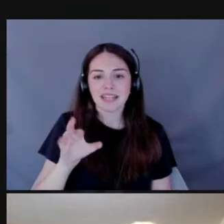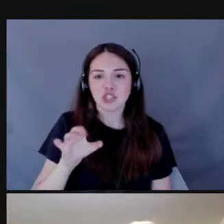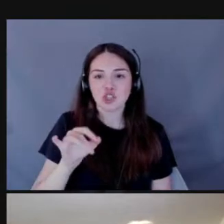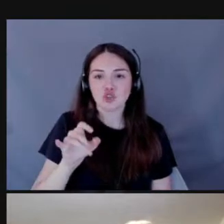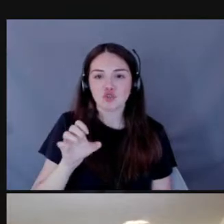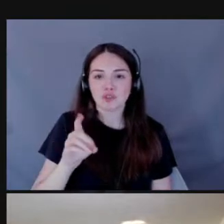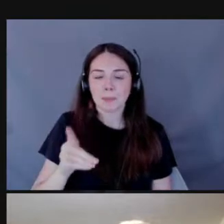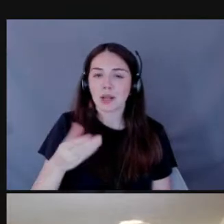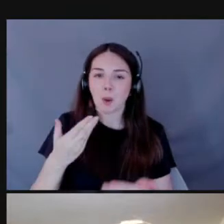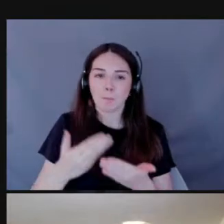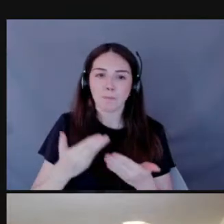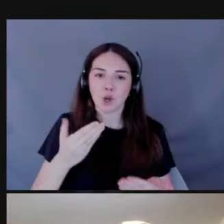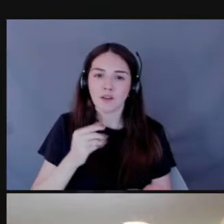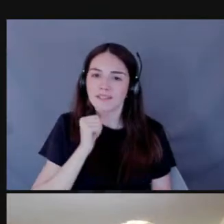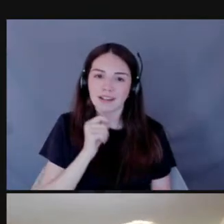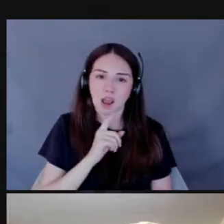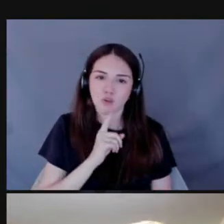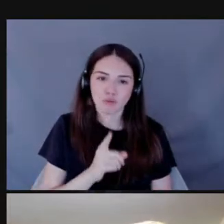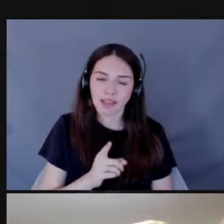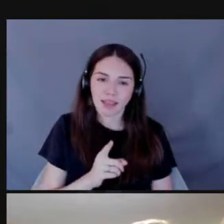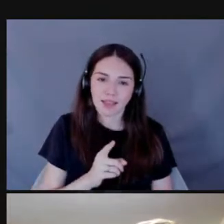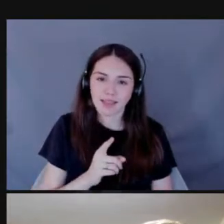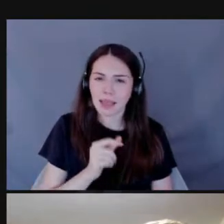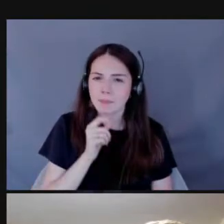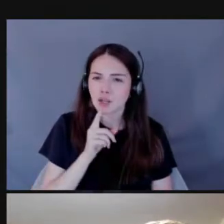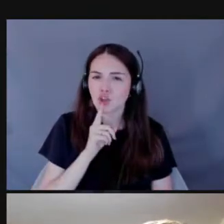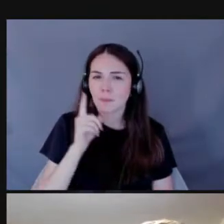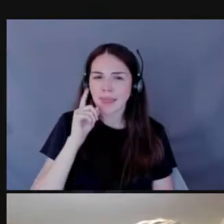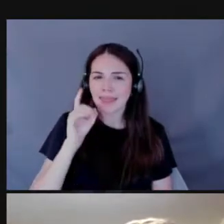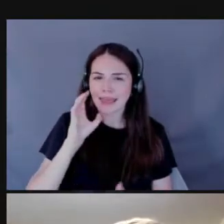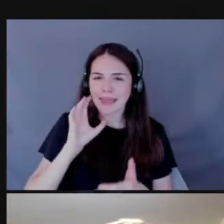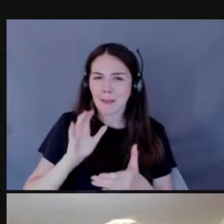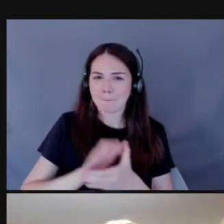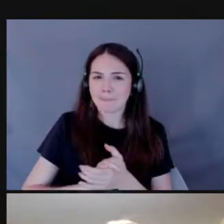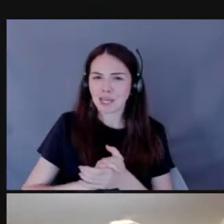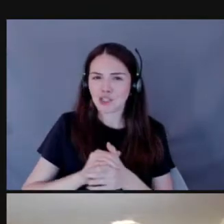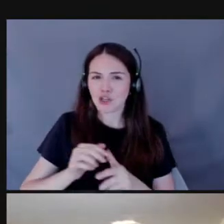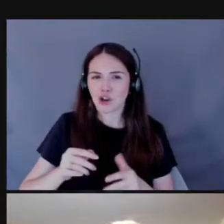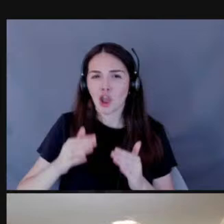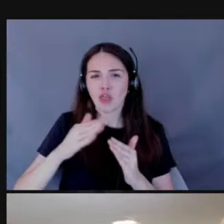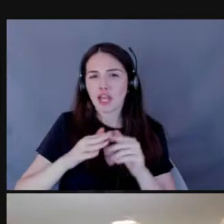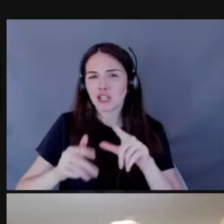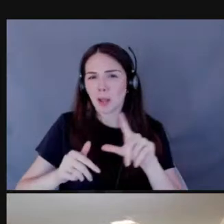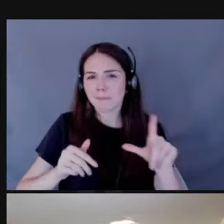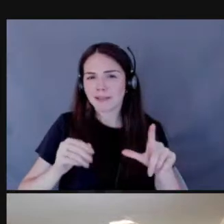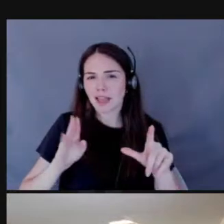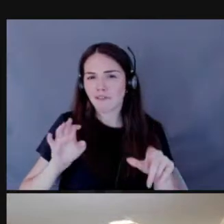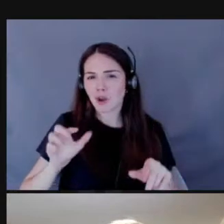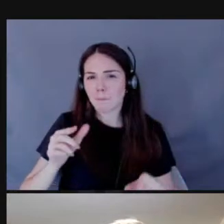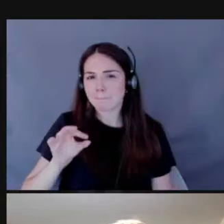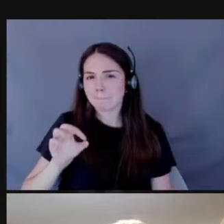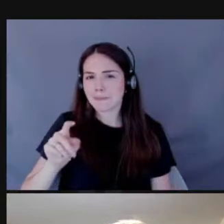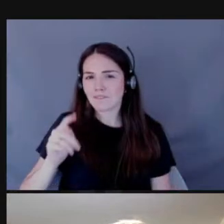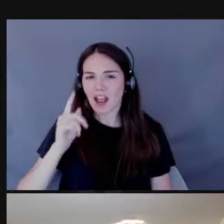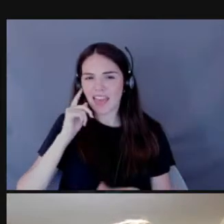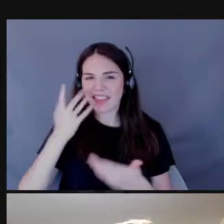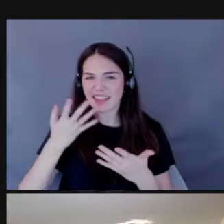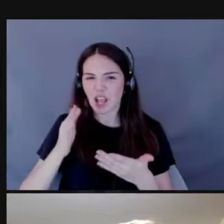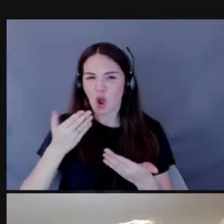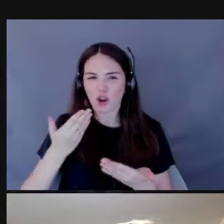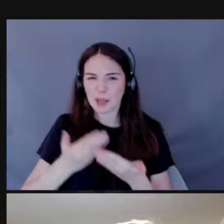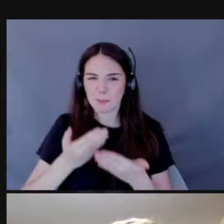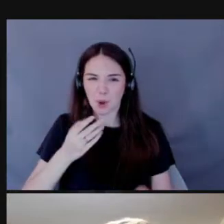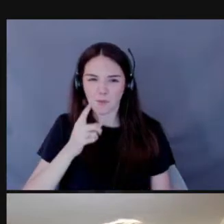I'm not sure, but I think that picture of Bigfoot in the upper left-hand corner has been debunked as a